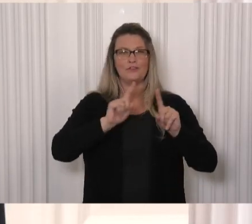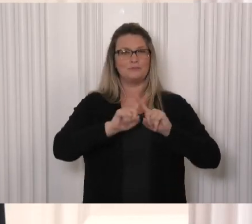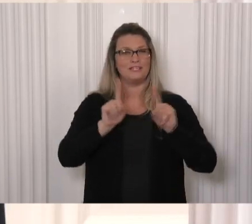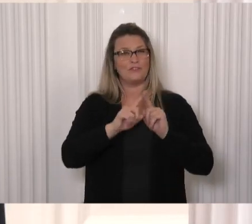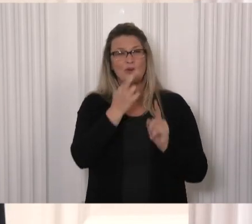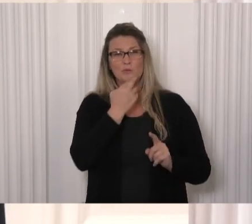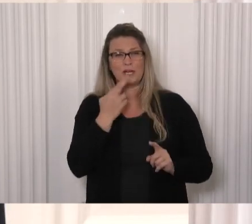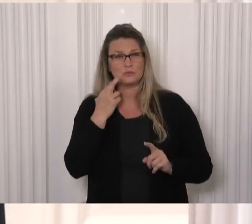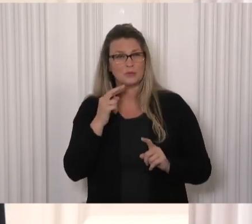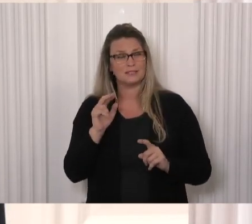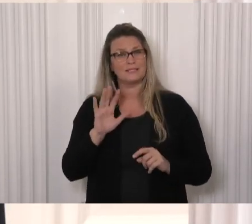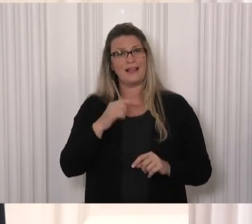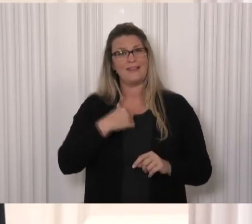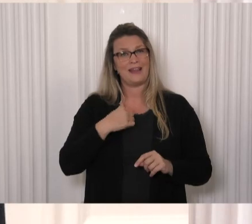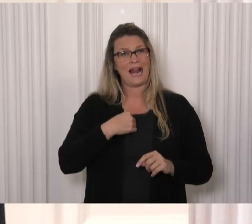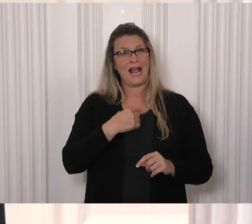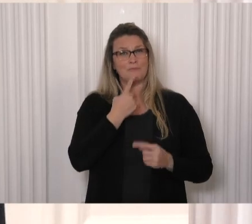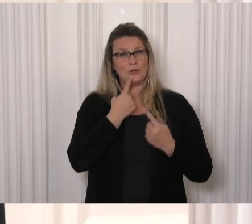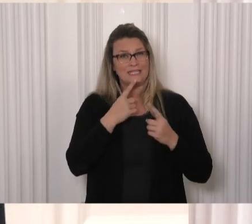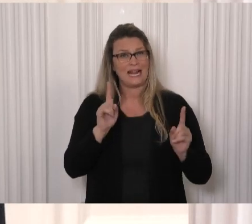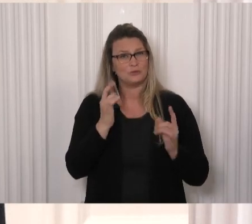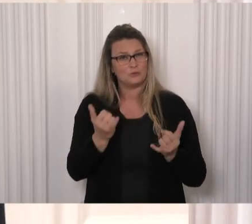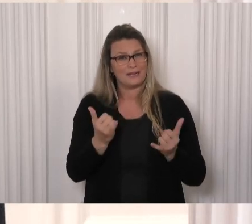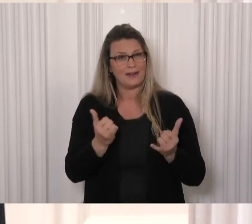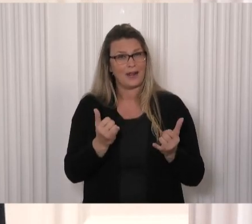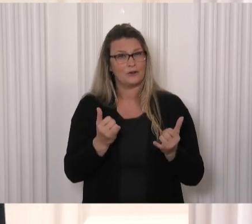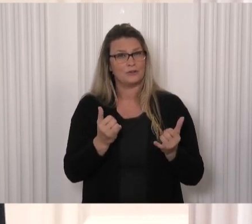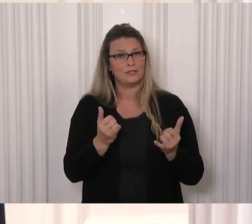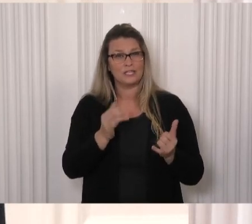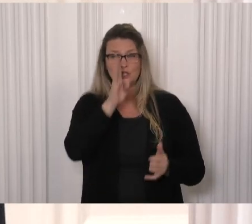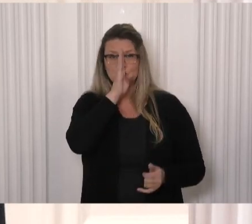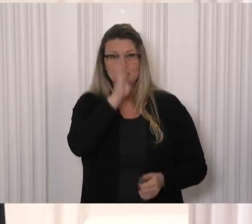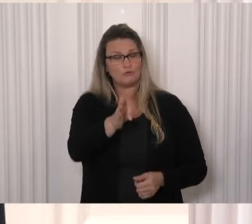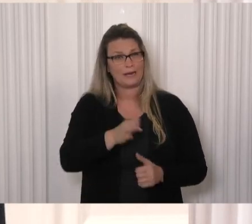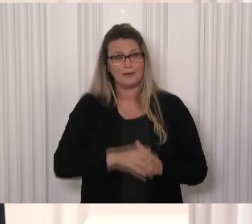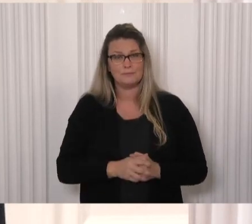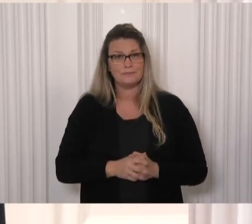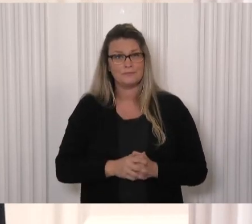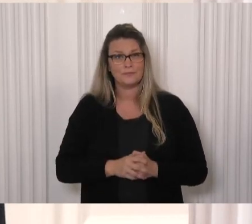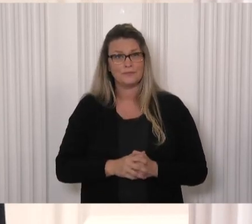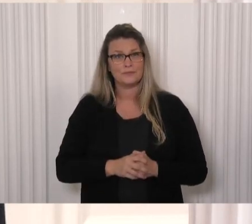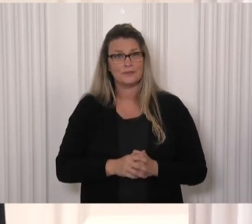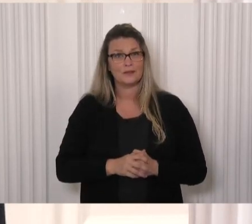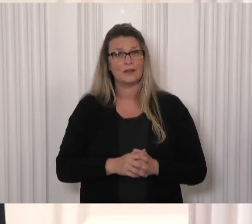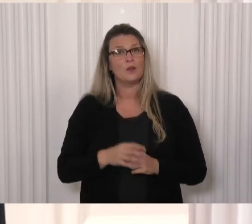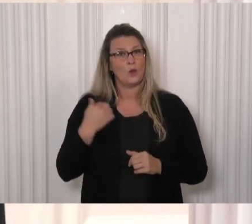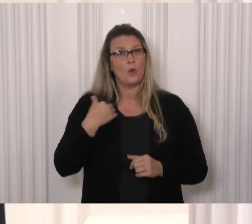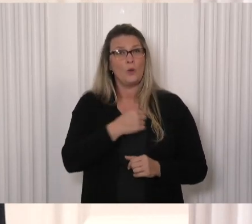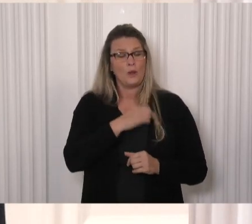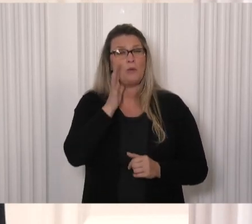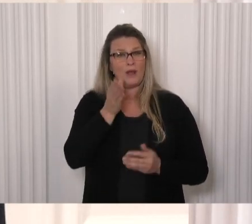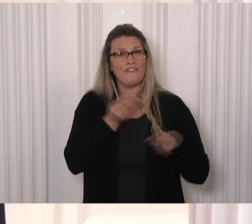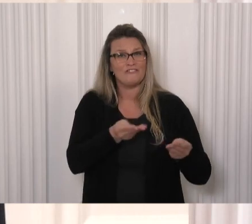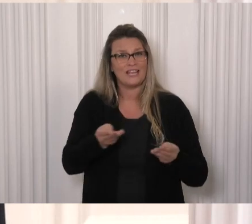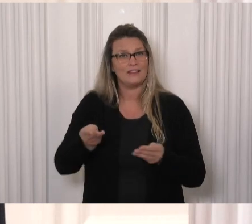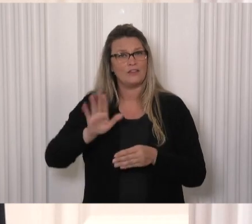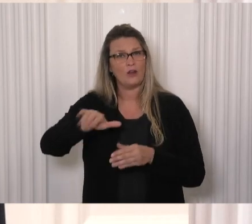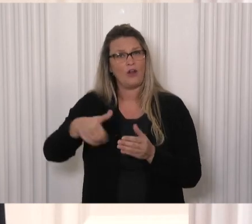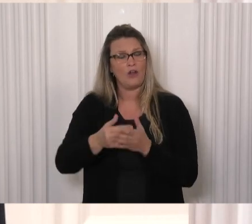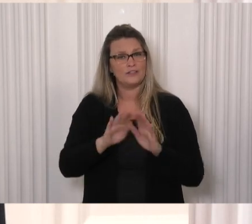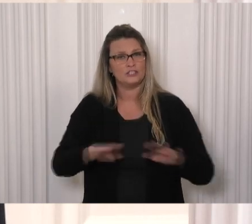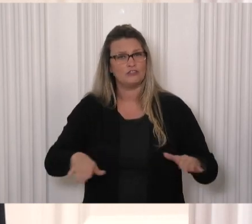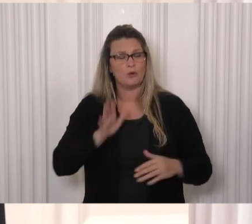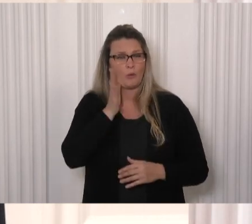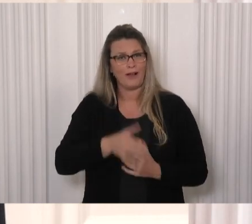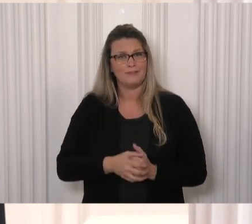restaurants and everything else. But I am telling you right now, just straight up as it can be, some way, somehow, we're going to feed those kids. I mean, that's